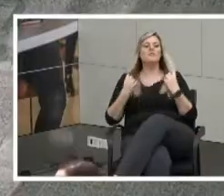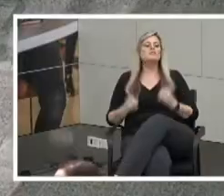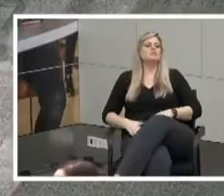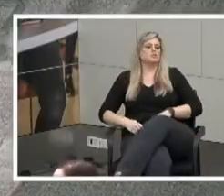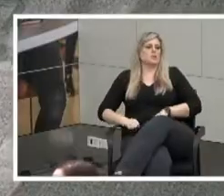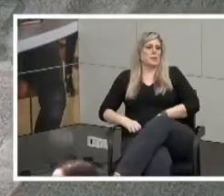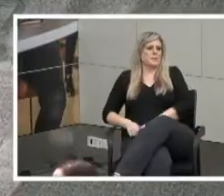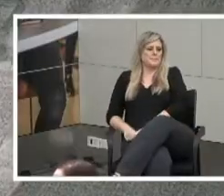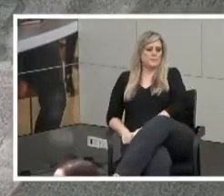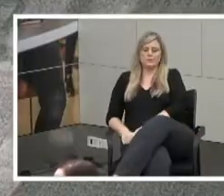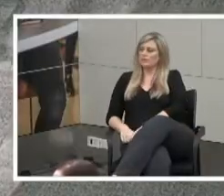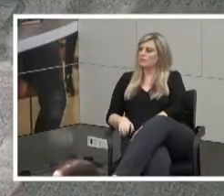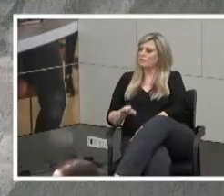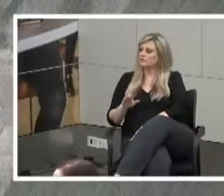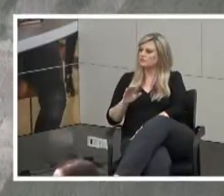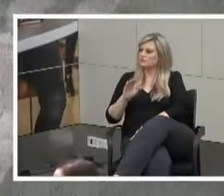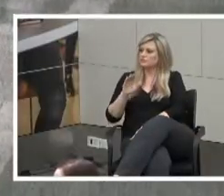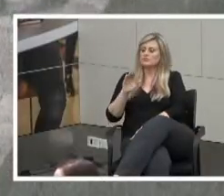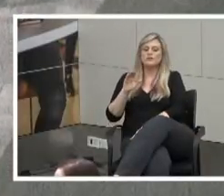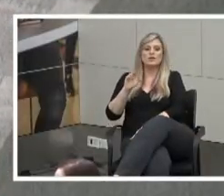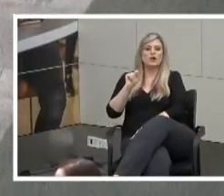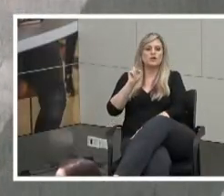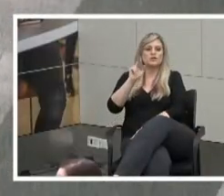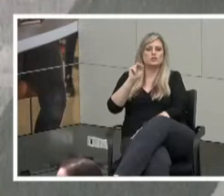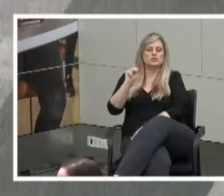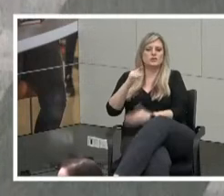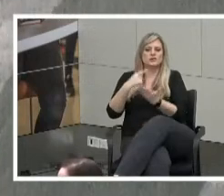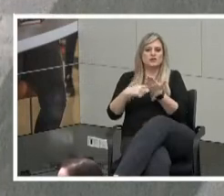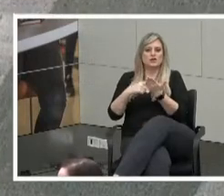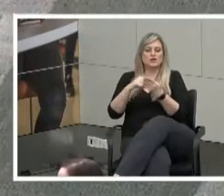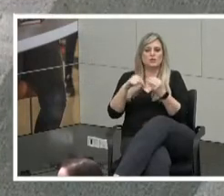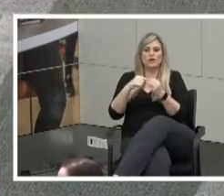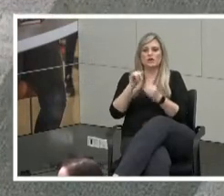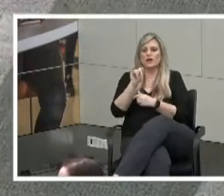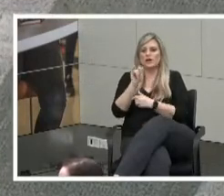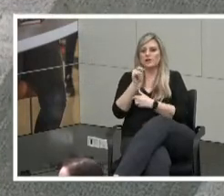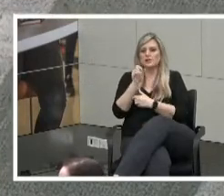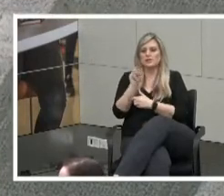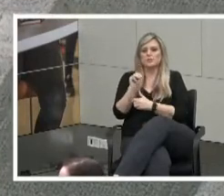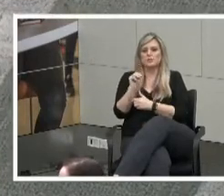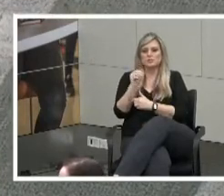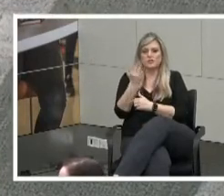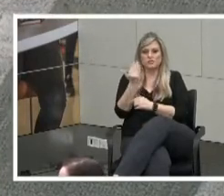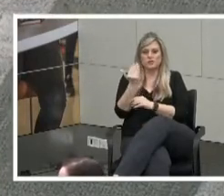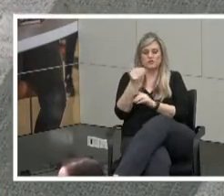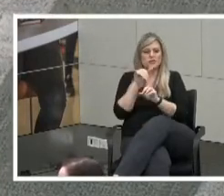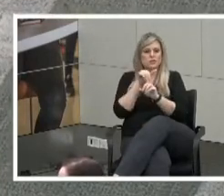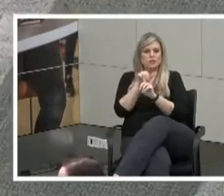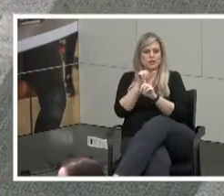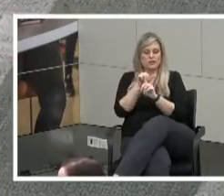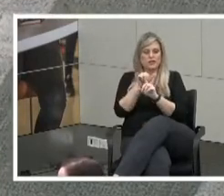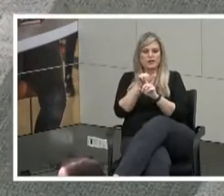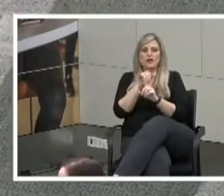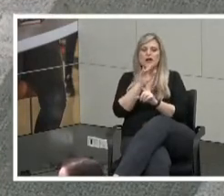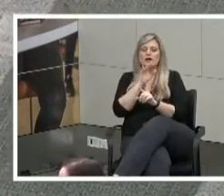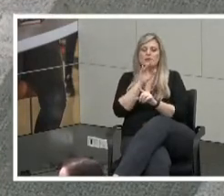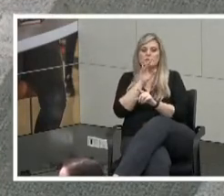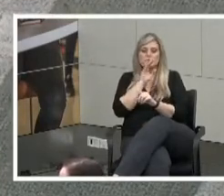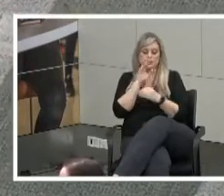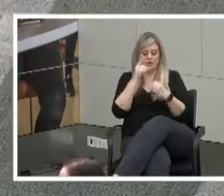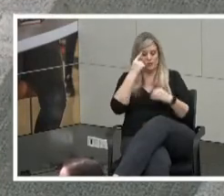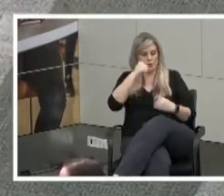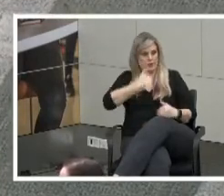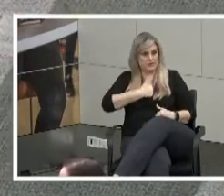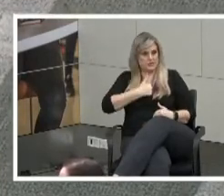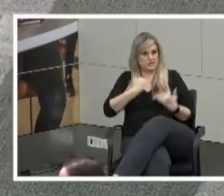District mindon Tran speaking on item 15 bullying um I'm speaking on behalf of myself today um you've